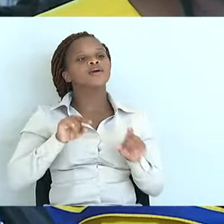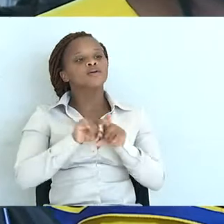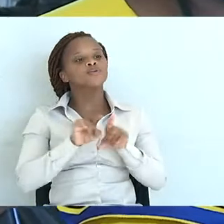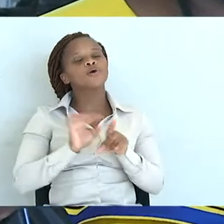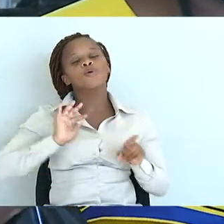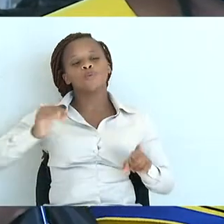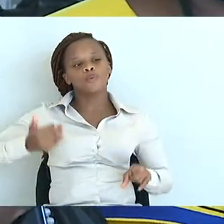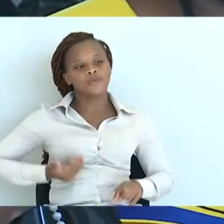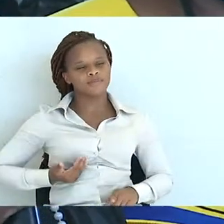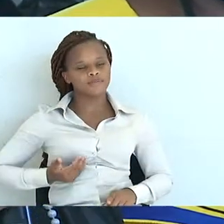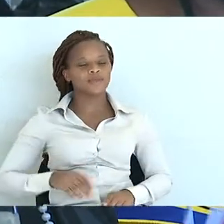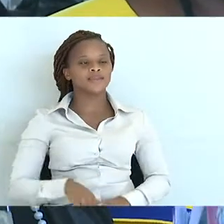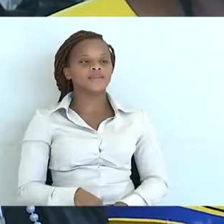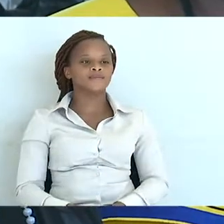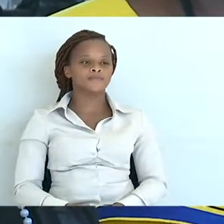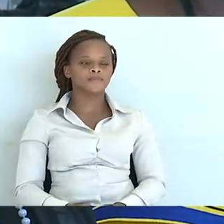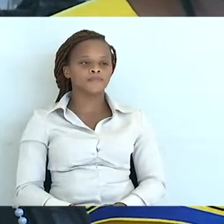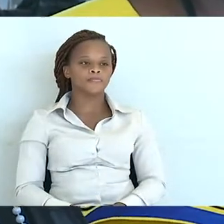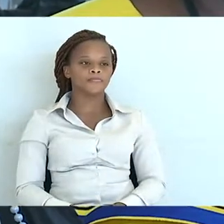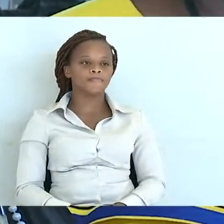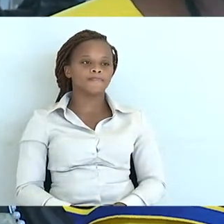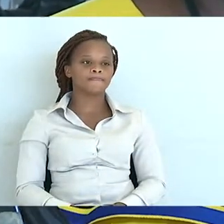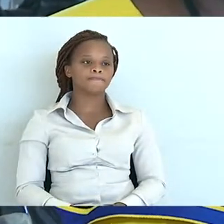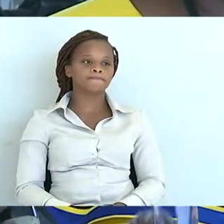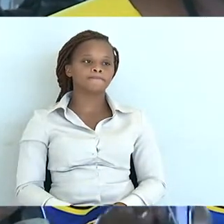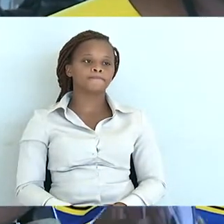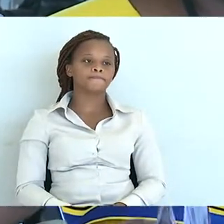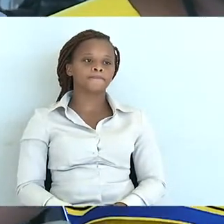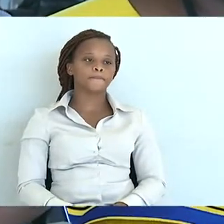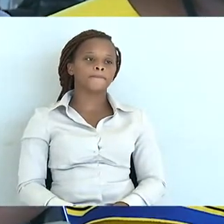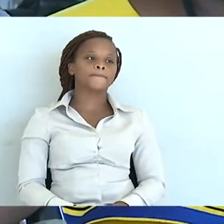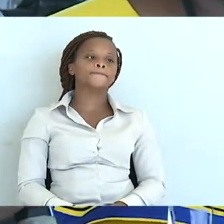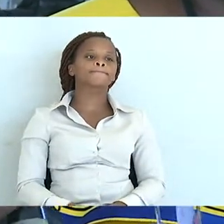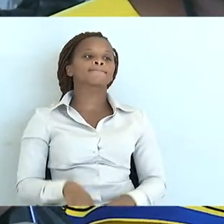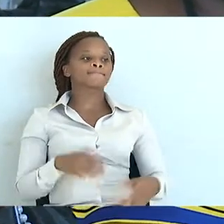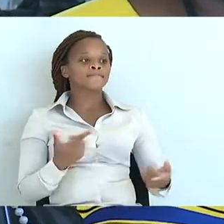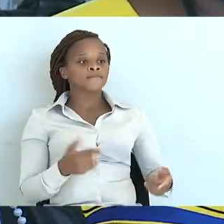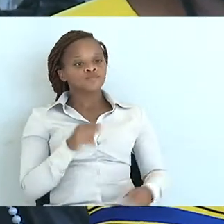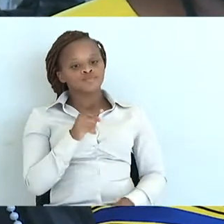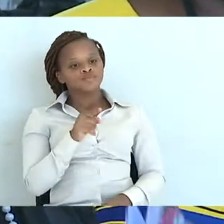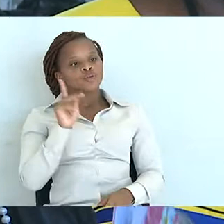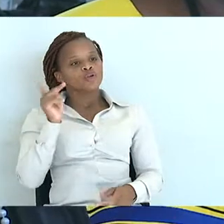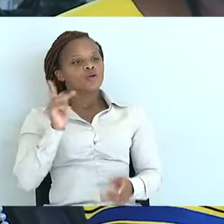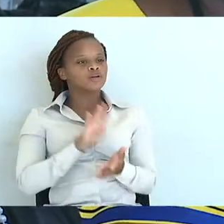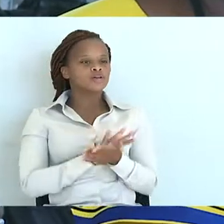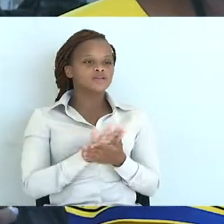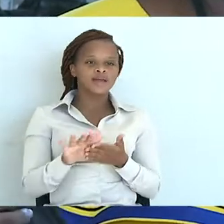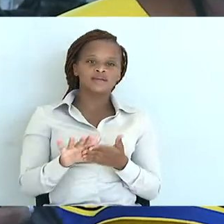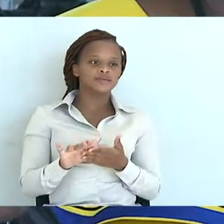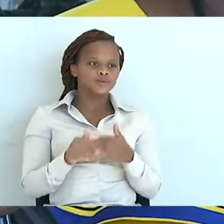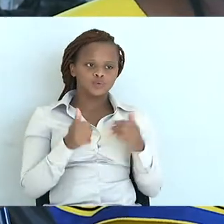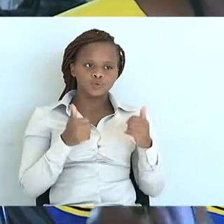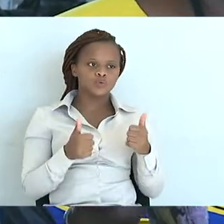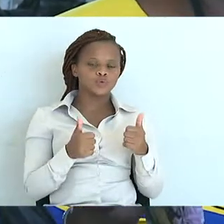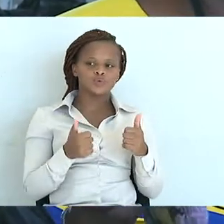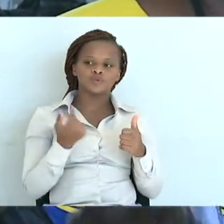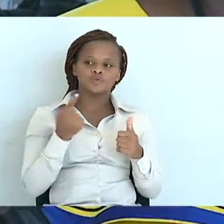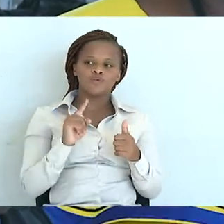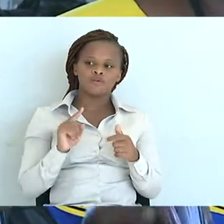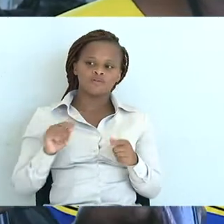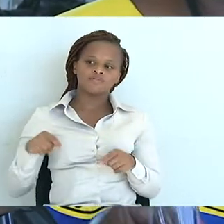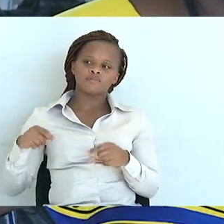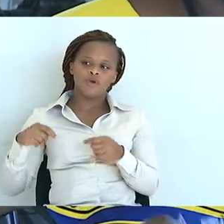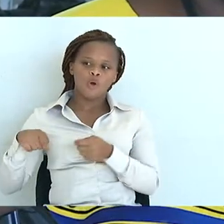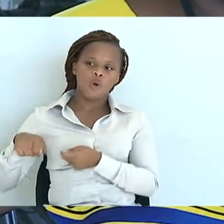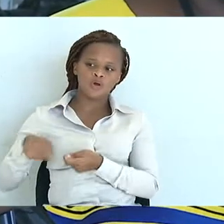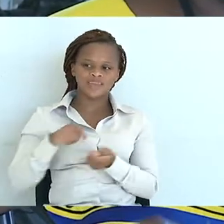Ndithi futhi, athletics, for example, Kokstad is very great with hockey. One